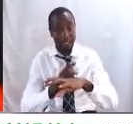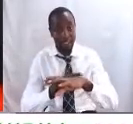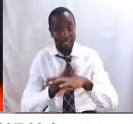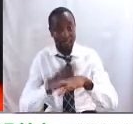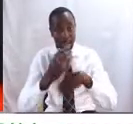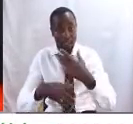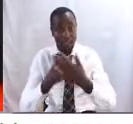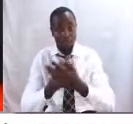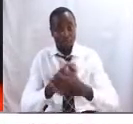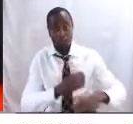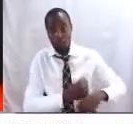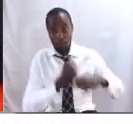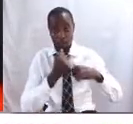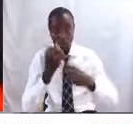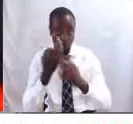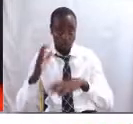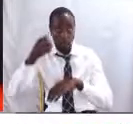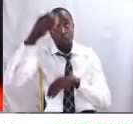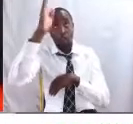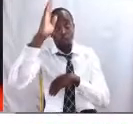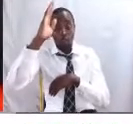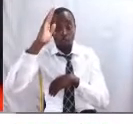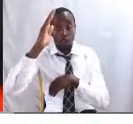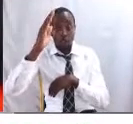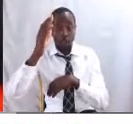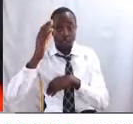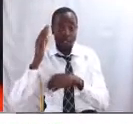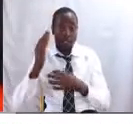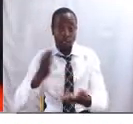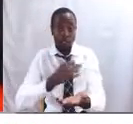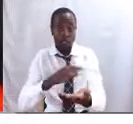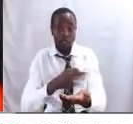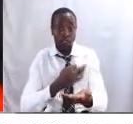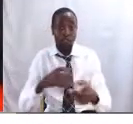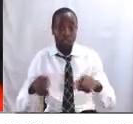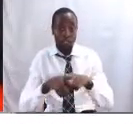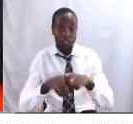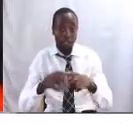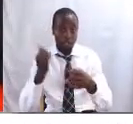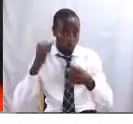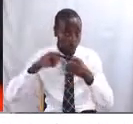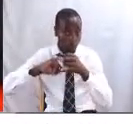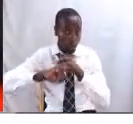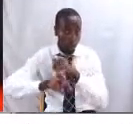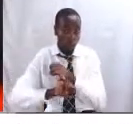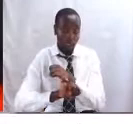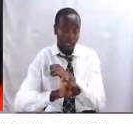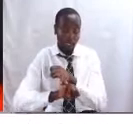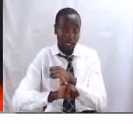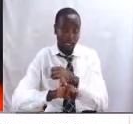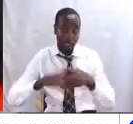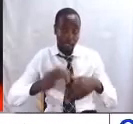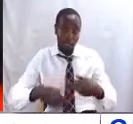of the Lord. May it be in functions like weddings, functions like when we are paying